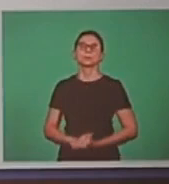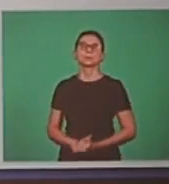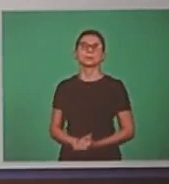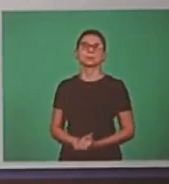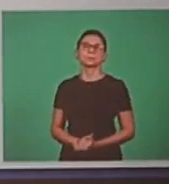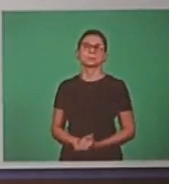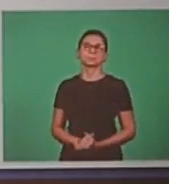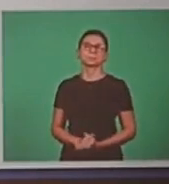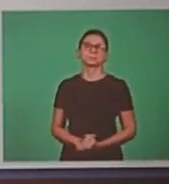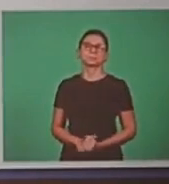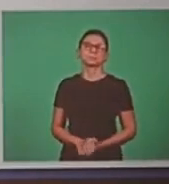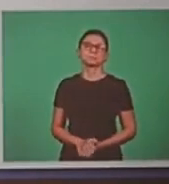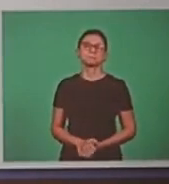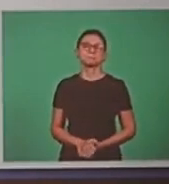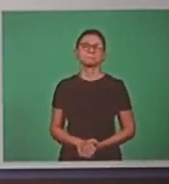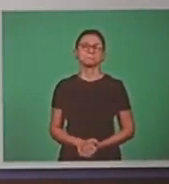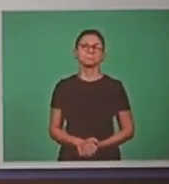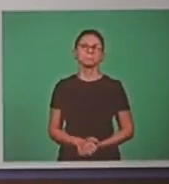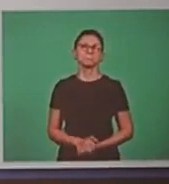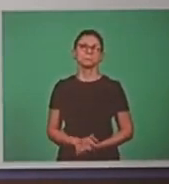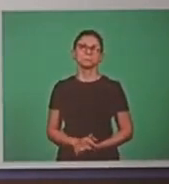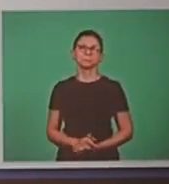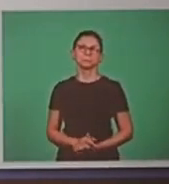Why in the early dawn?